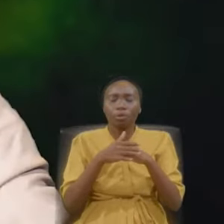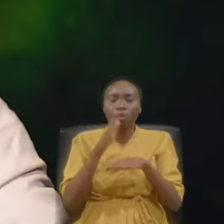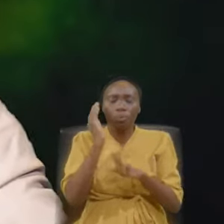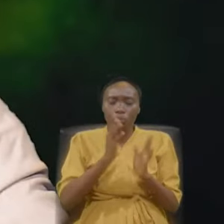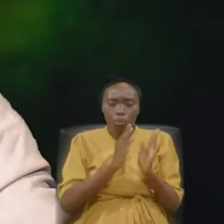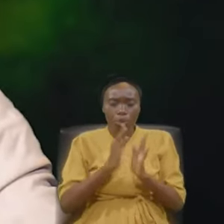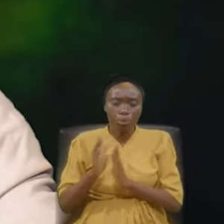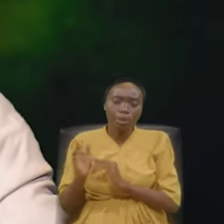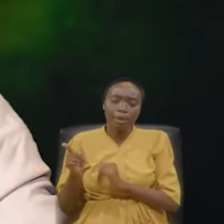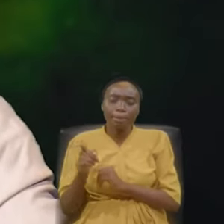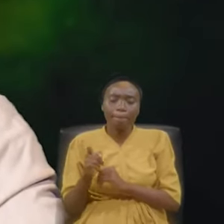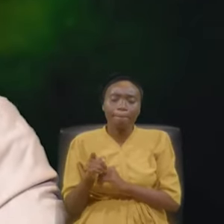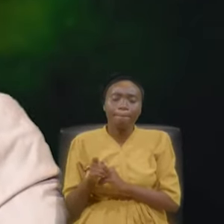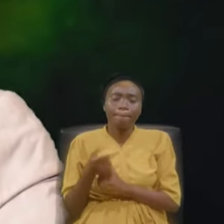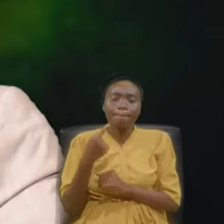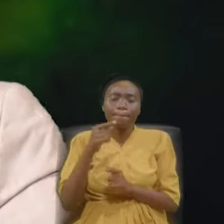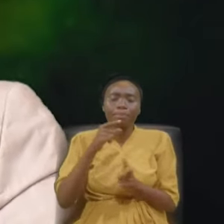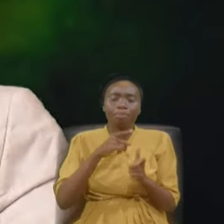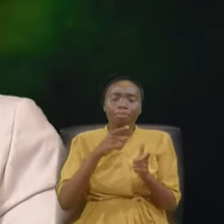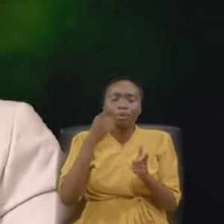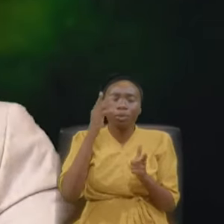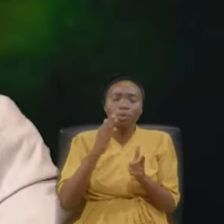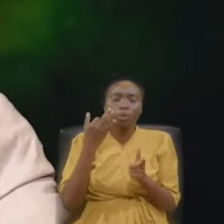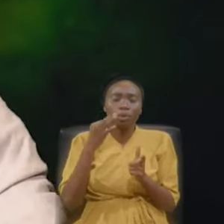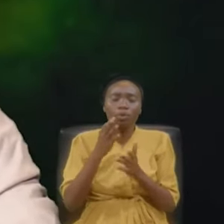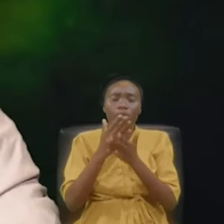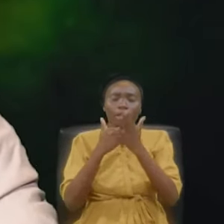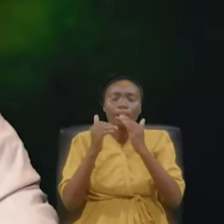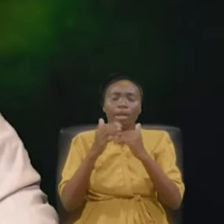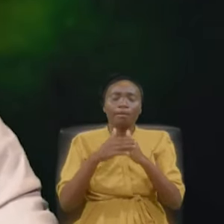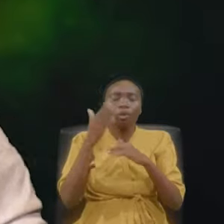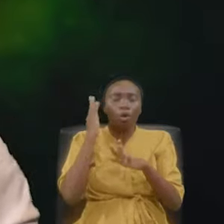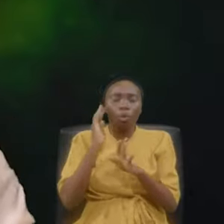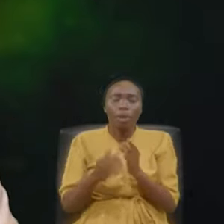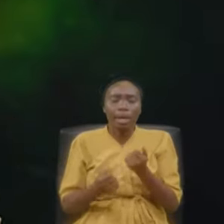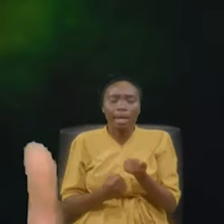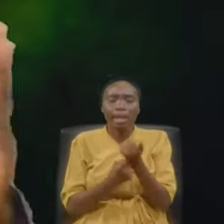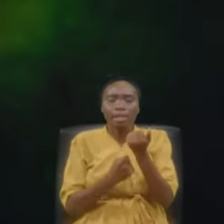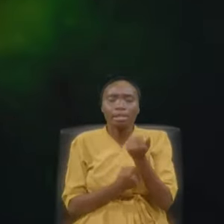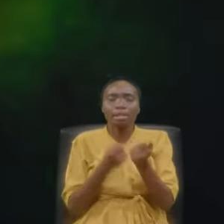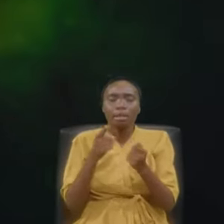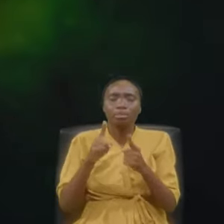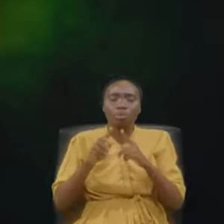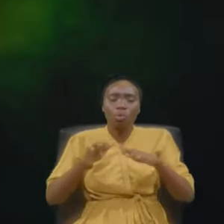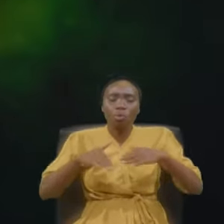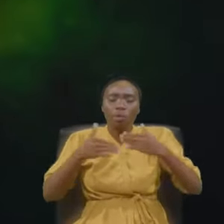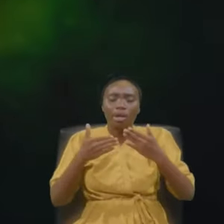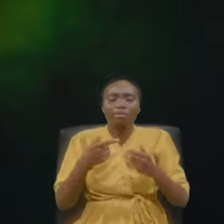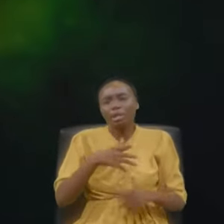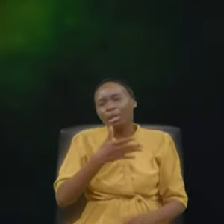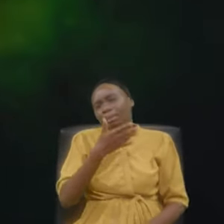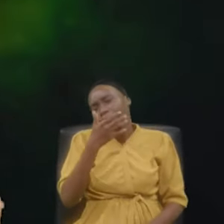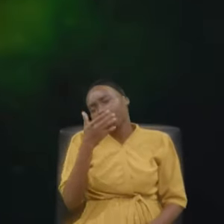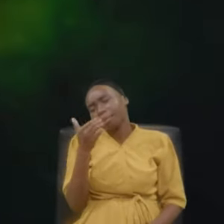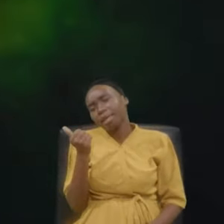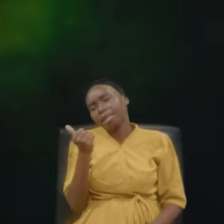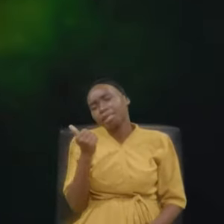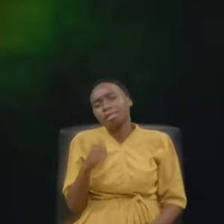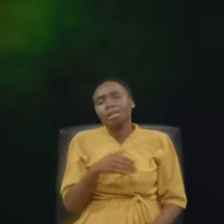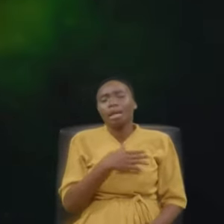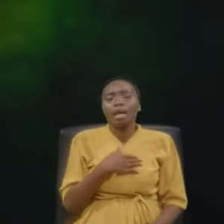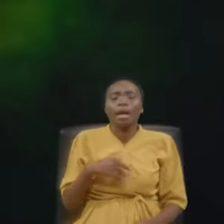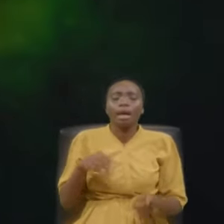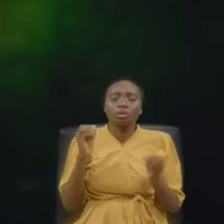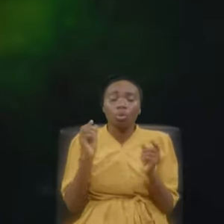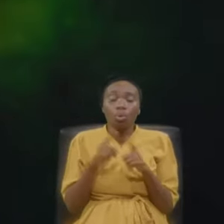him. The God of heaven will assist him to give the best. And more than that, let